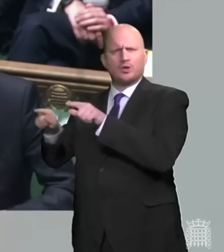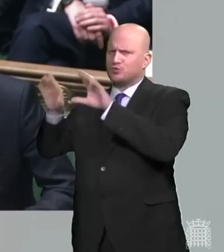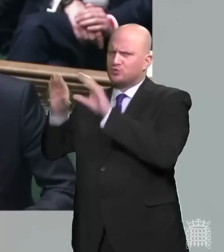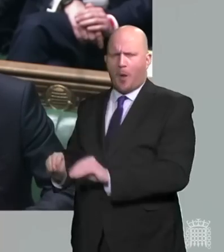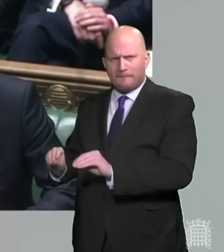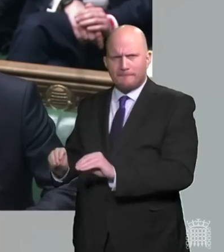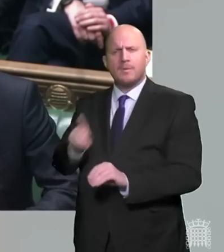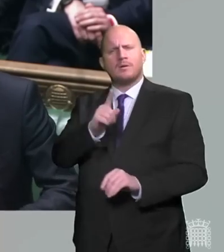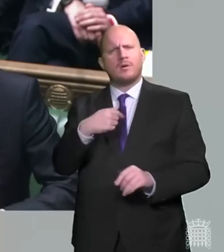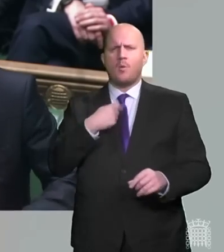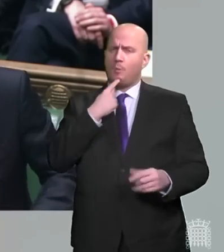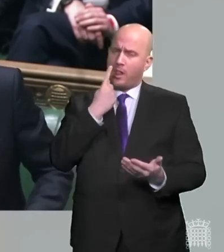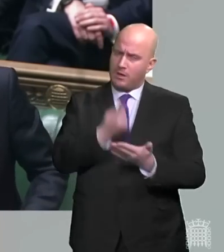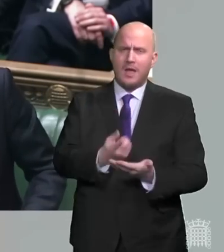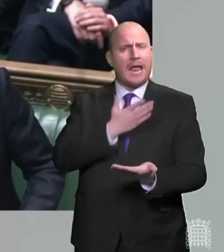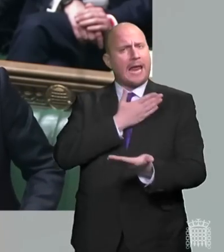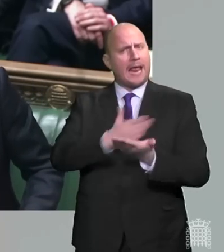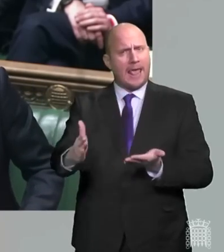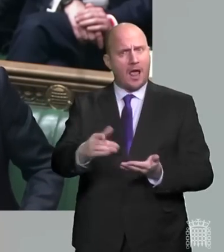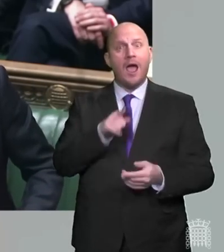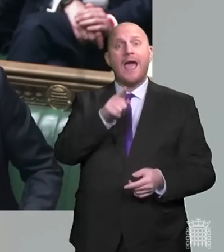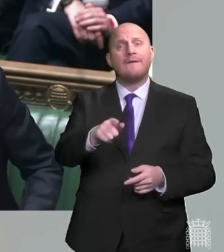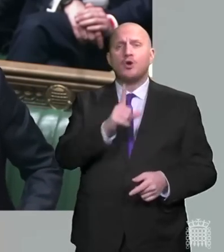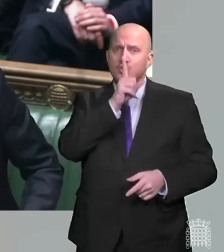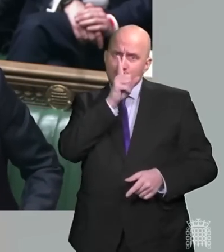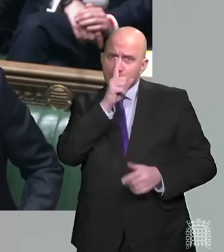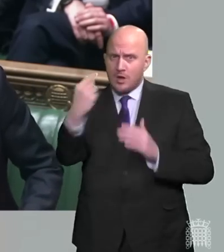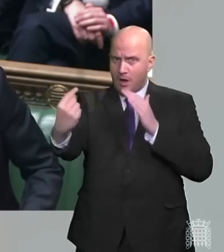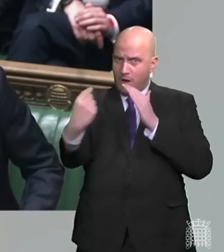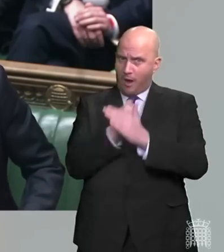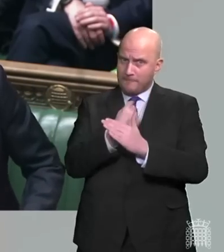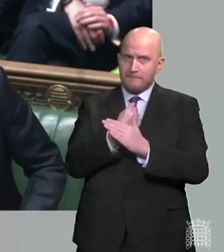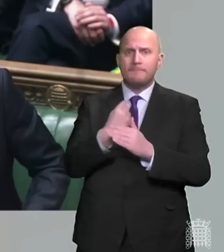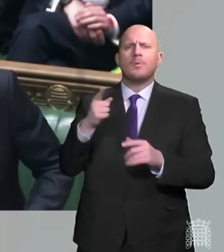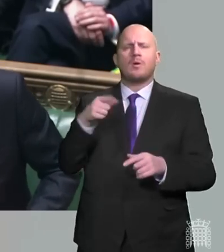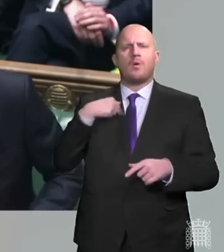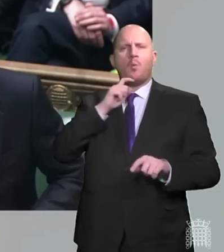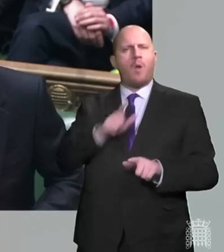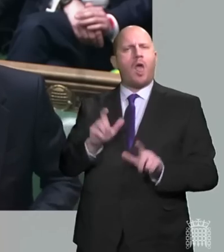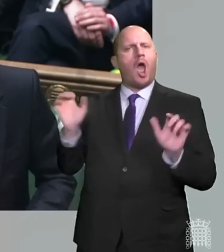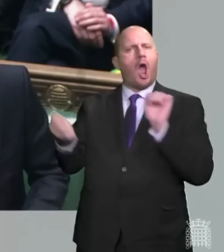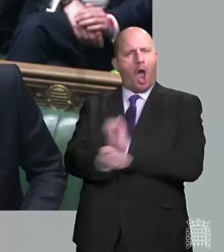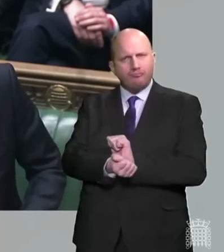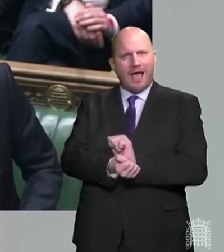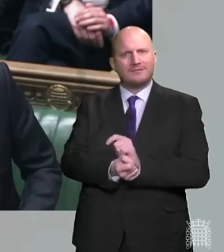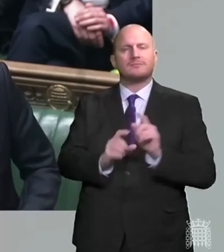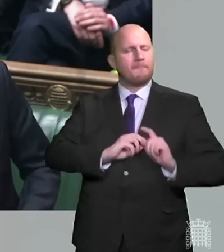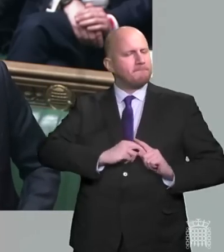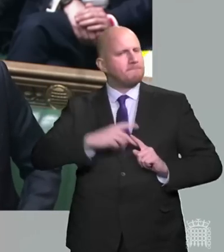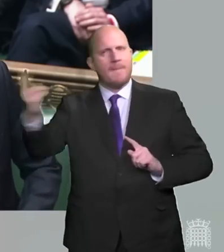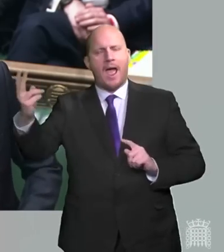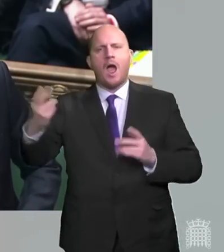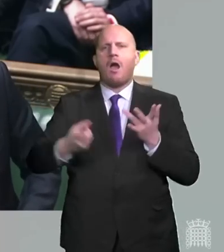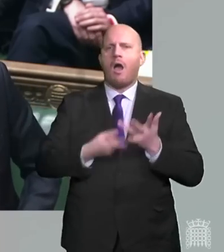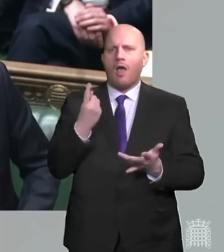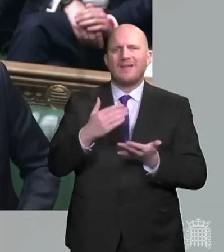here illegally, we will be able to detain you and swiftly remove you to a safe third country. That is the reasonable and common sense